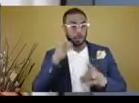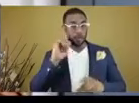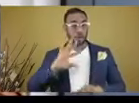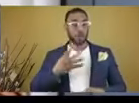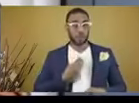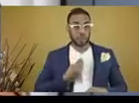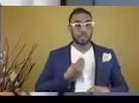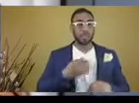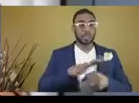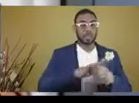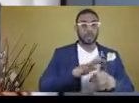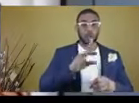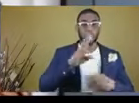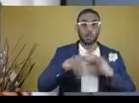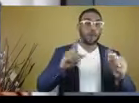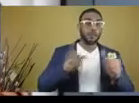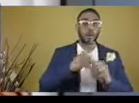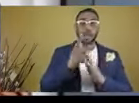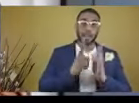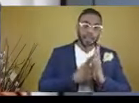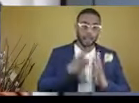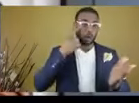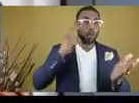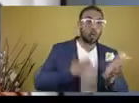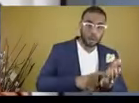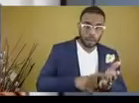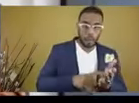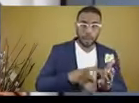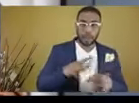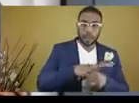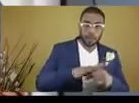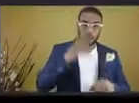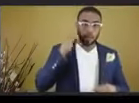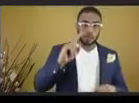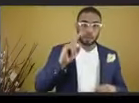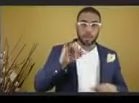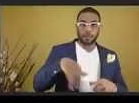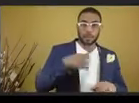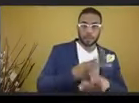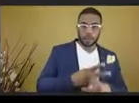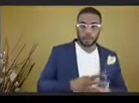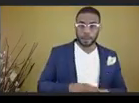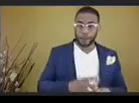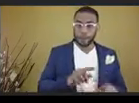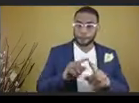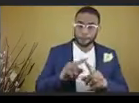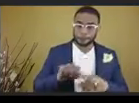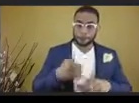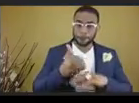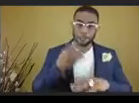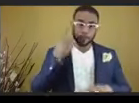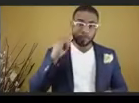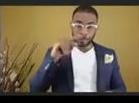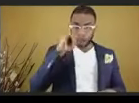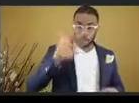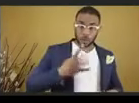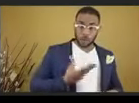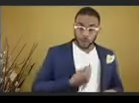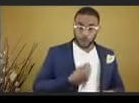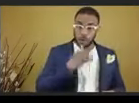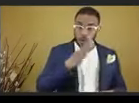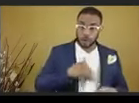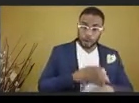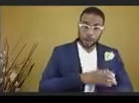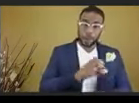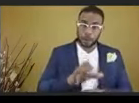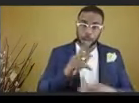the world's first legally recognized district of its kind. Also founder of Black Transgender Women Empowerment